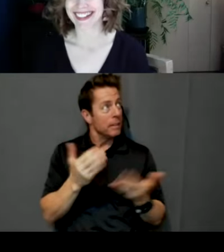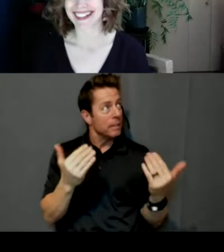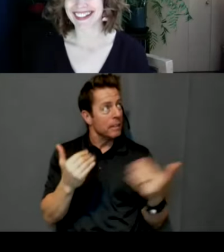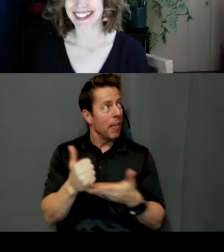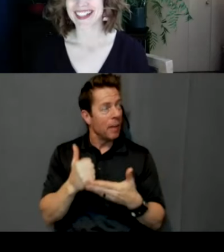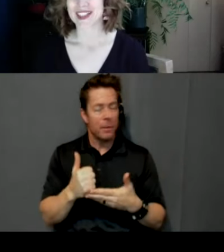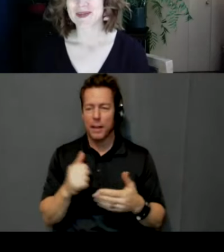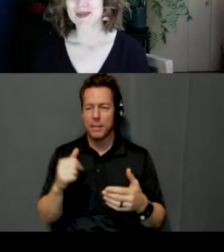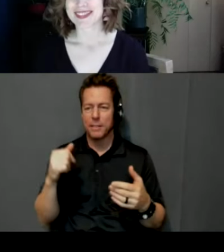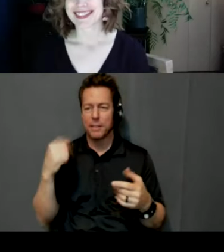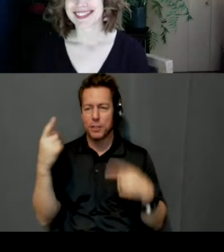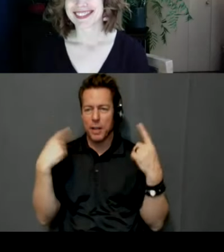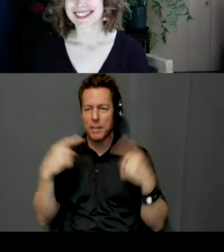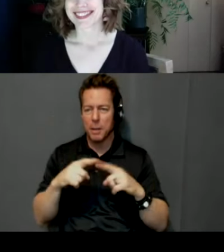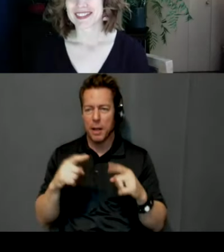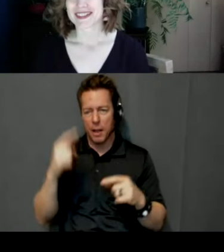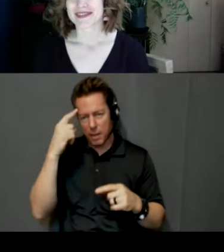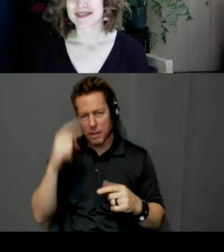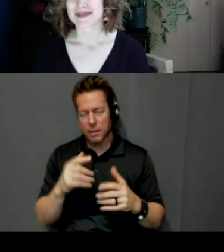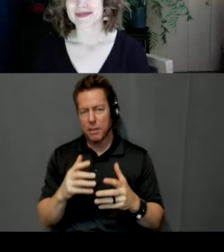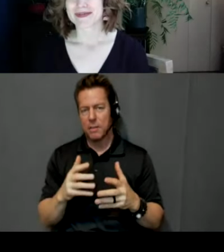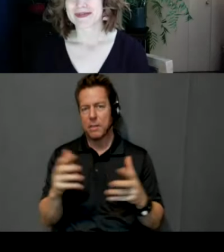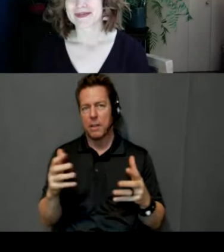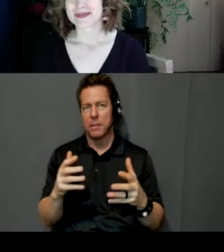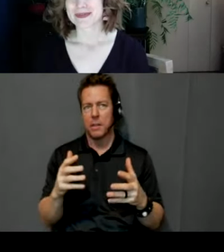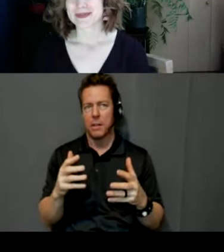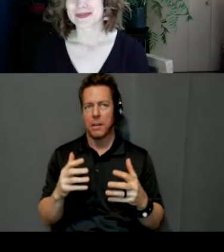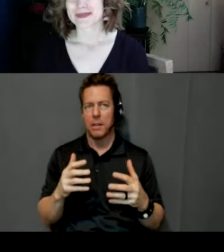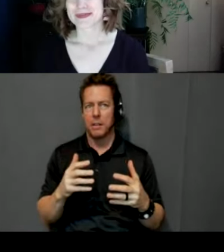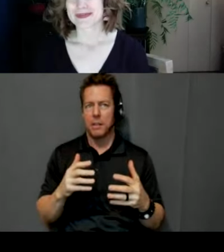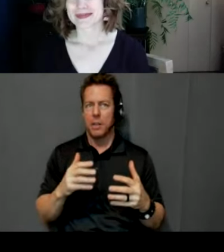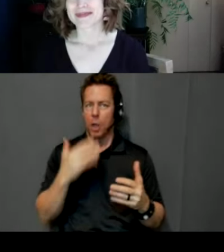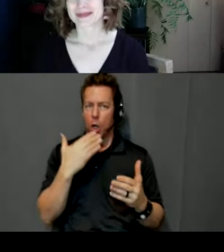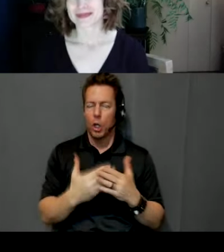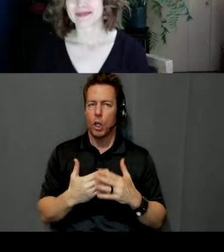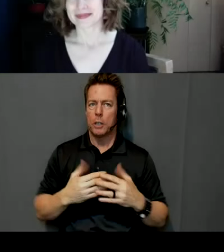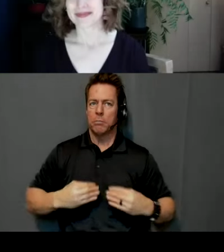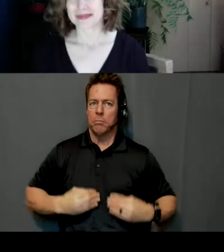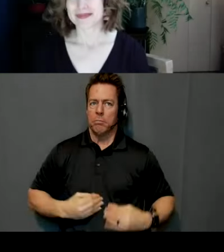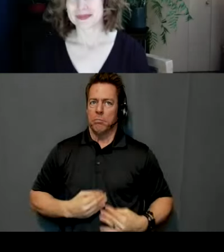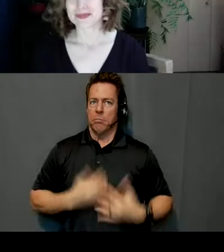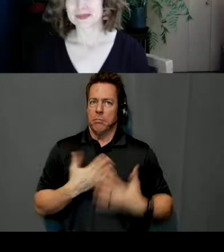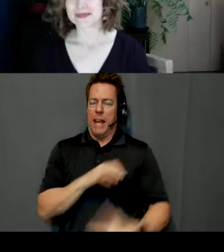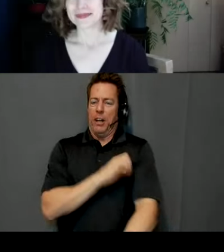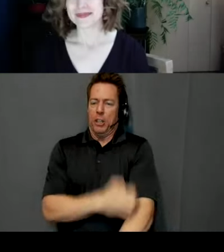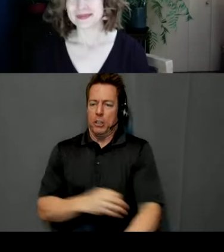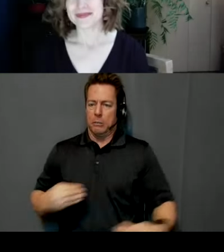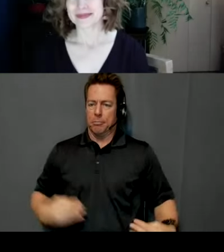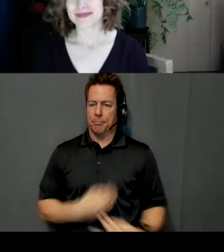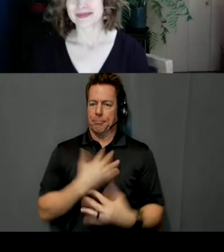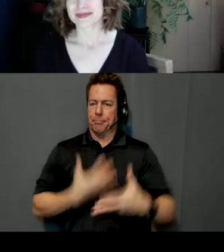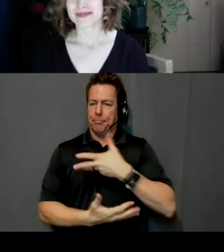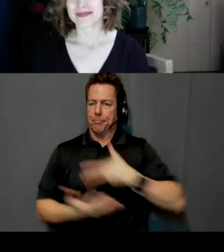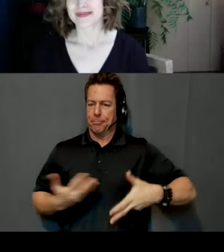totally crazy, but I think that there is such a vibrant energy just in this space, and